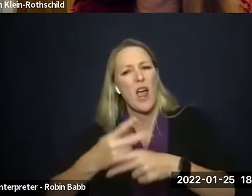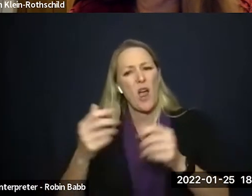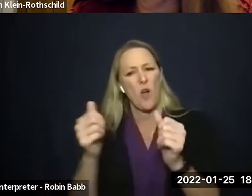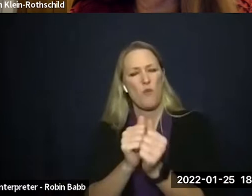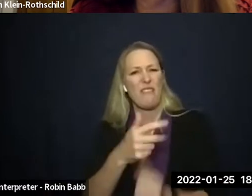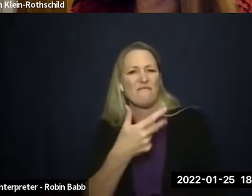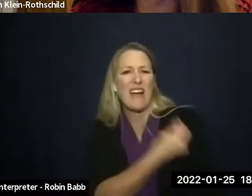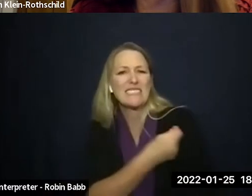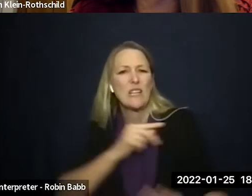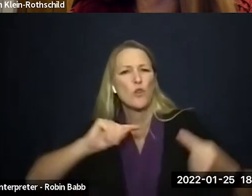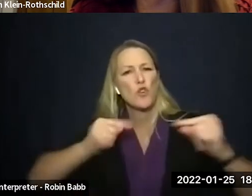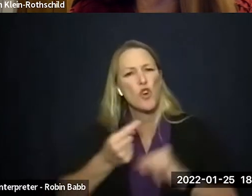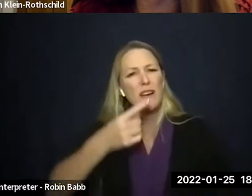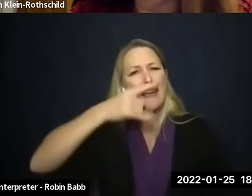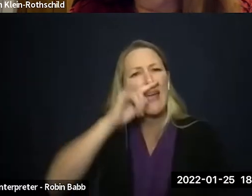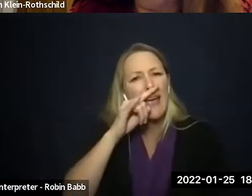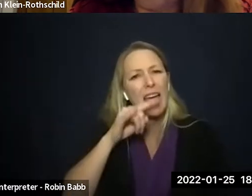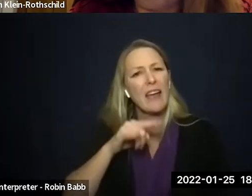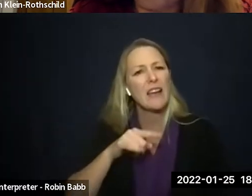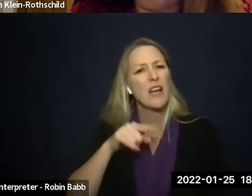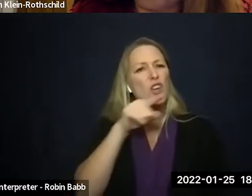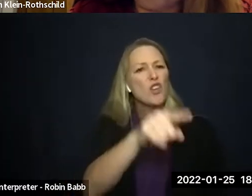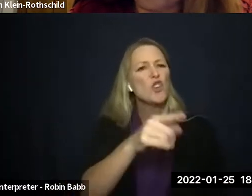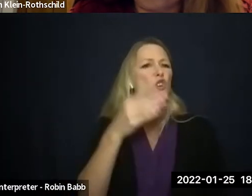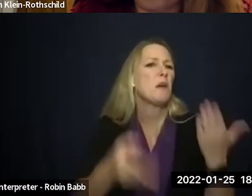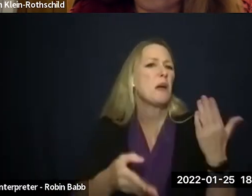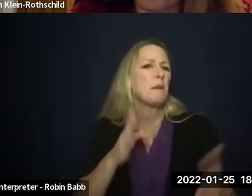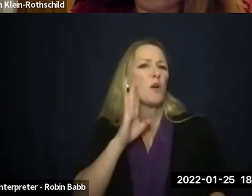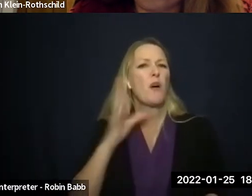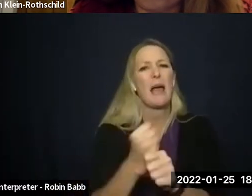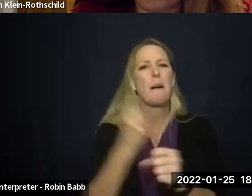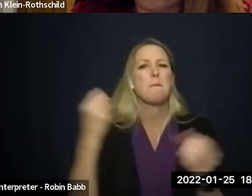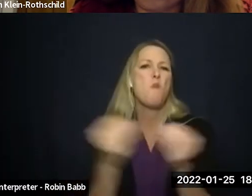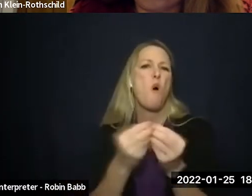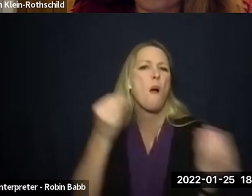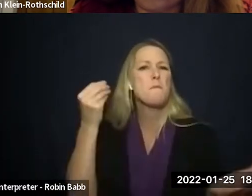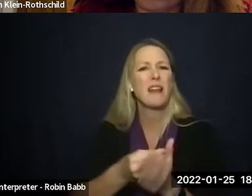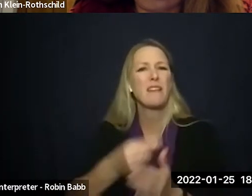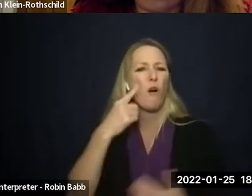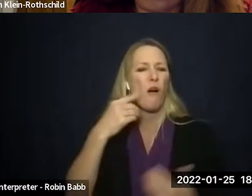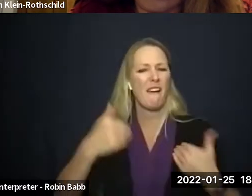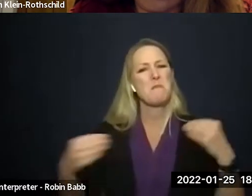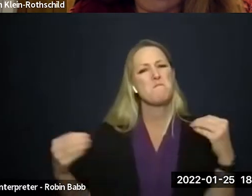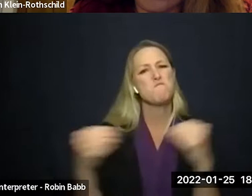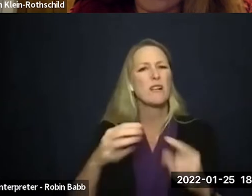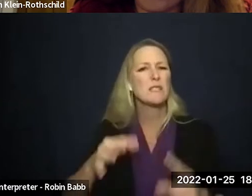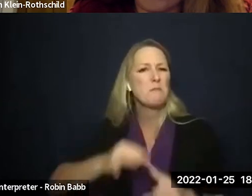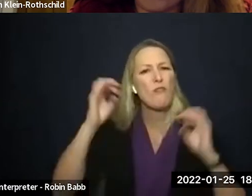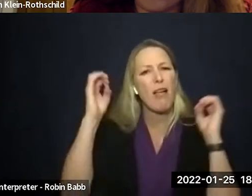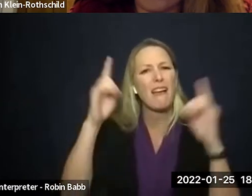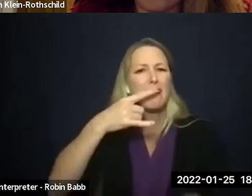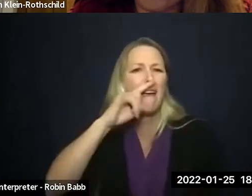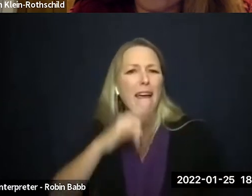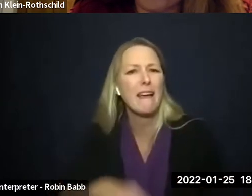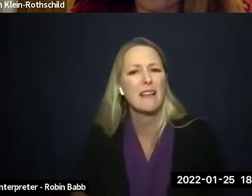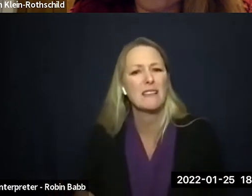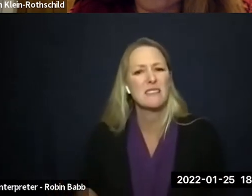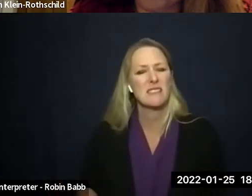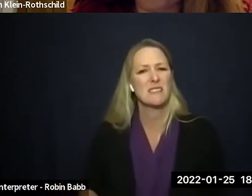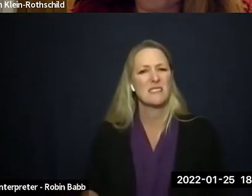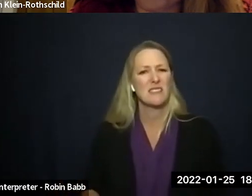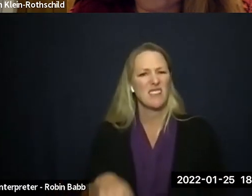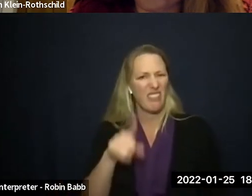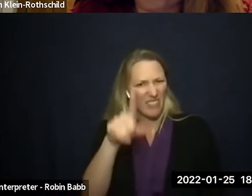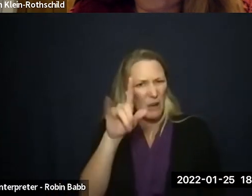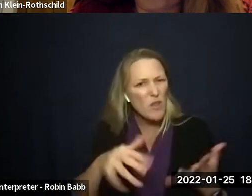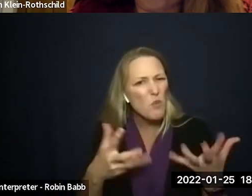child and you're probably going to get more funding for having more special education children get early and stay is that what